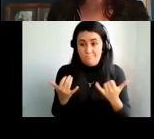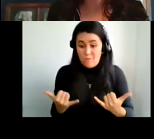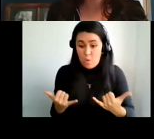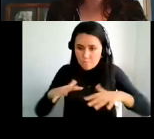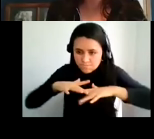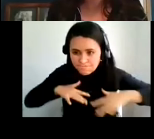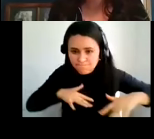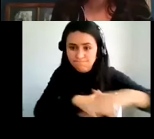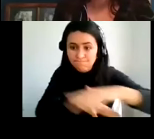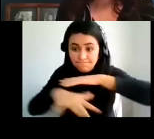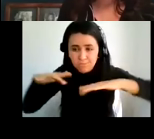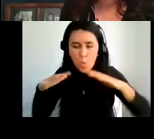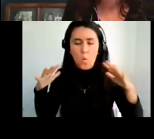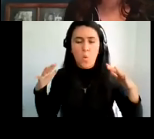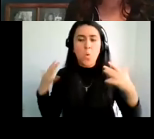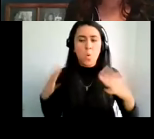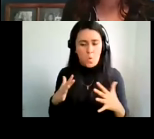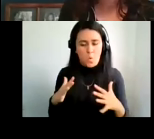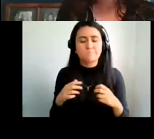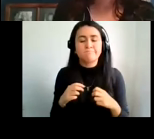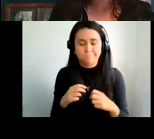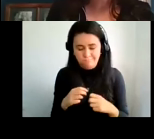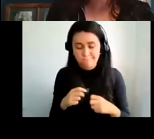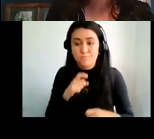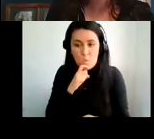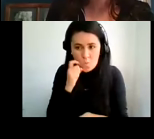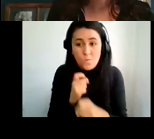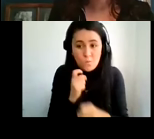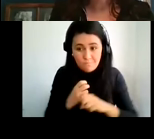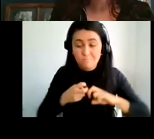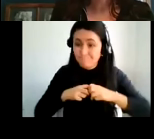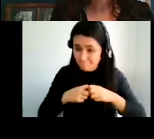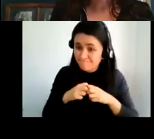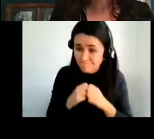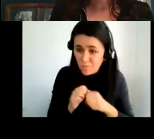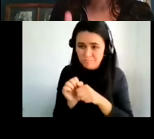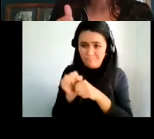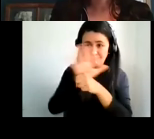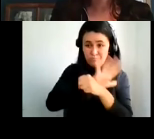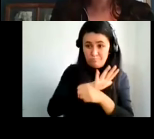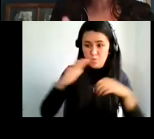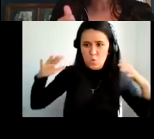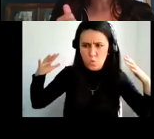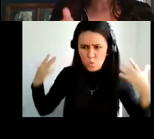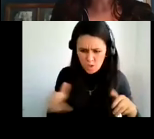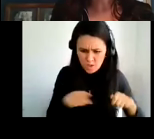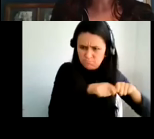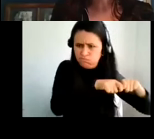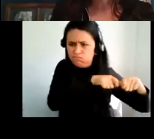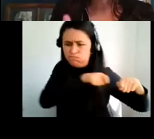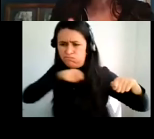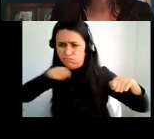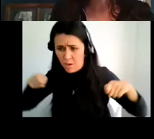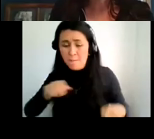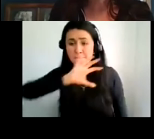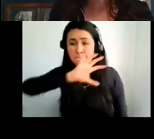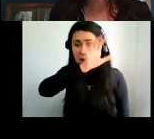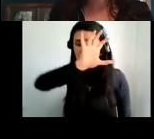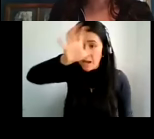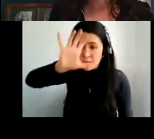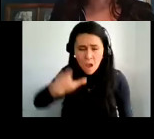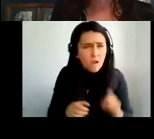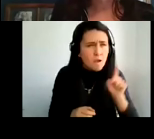Now we need to focus on the difficult times that we're experiencing during COVID-19. We've been immersed in this pandemic for